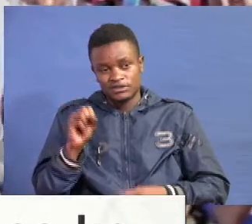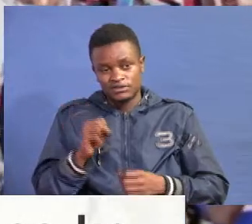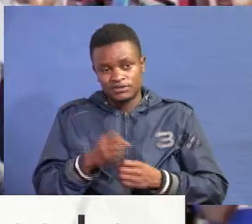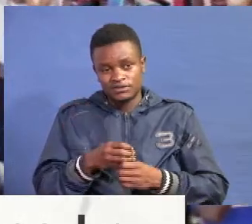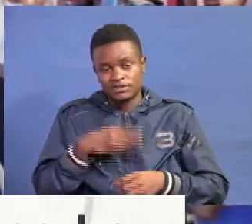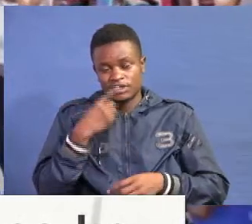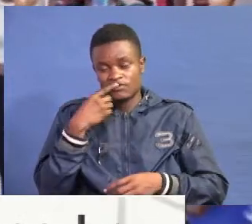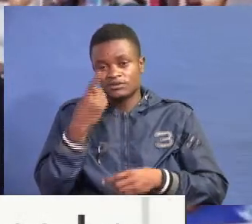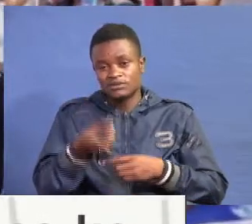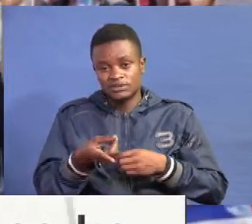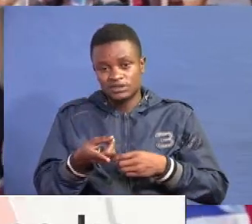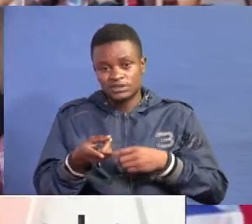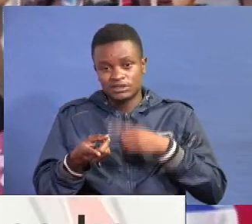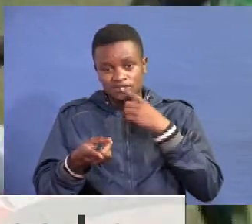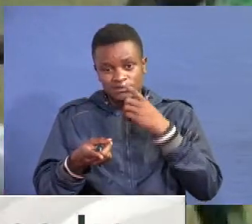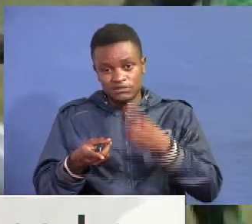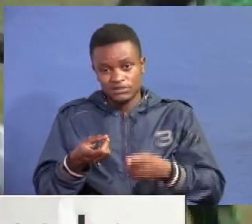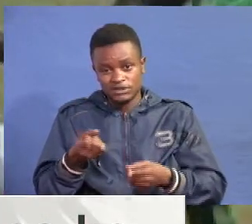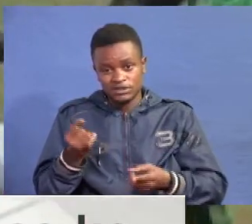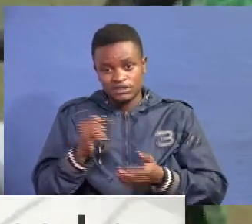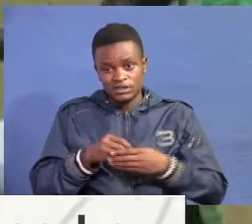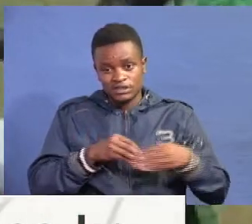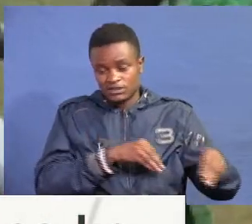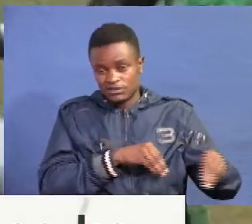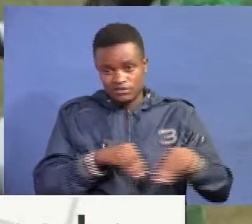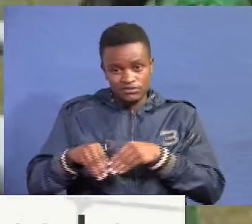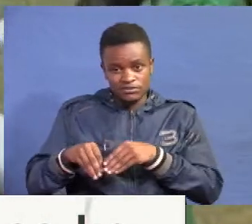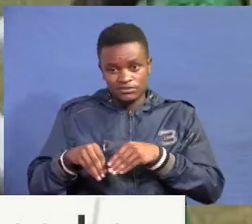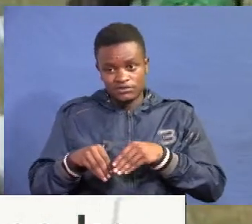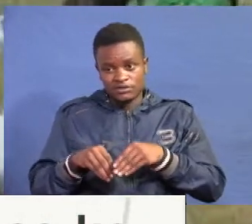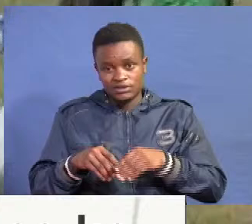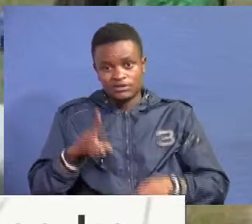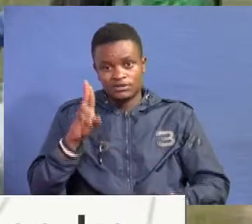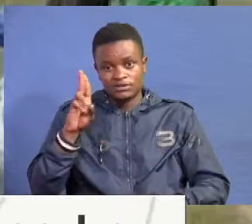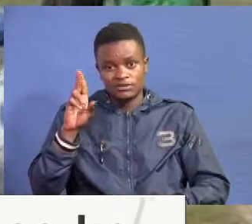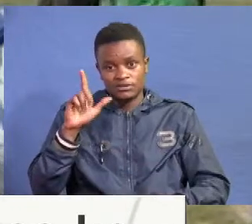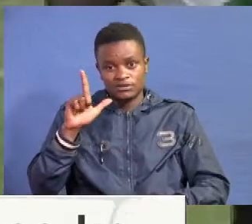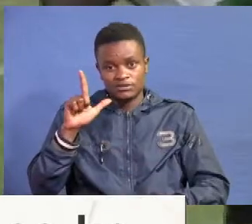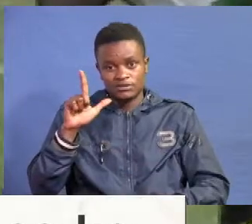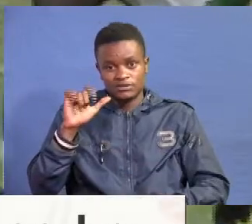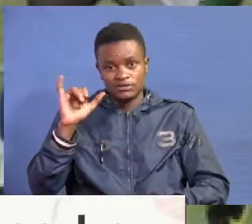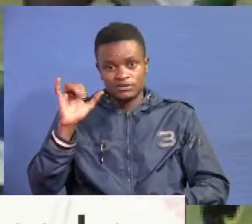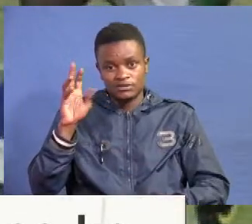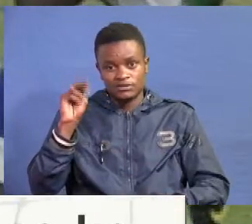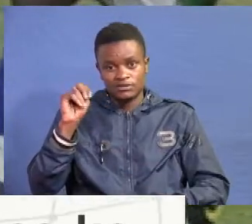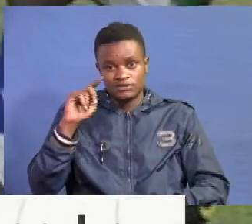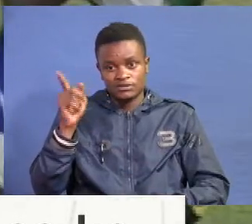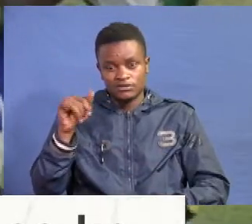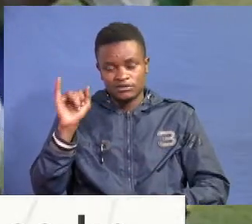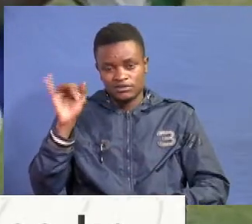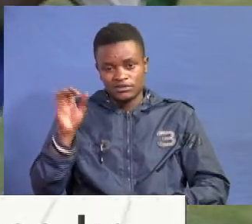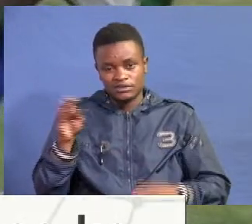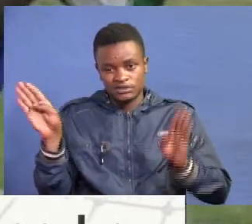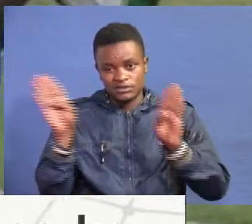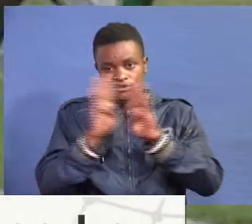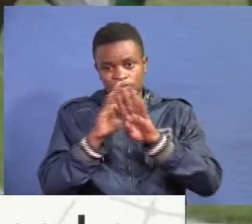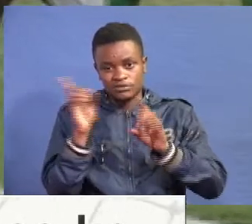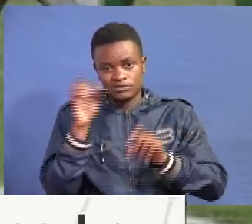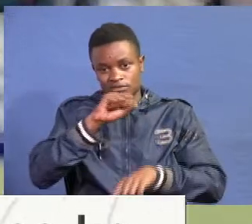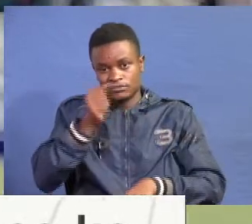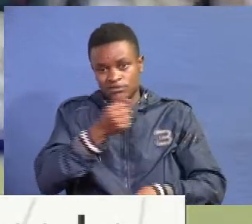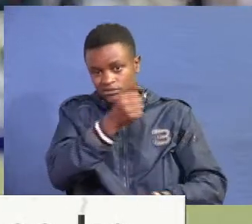that the fixture be moved to the Ulinzi Sports Complex and played behind closed doors to preserve